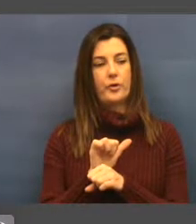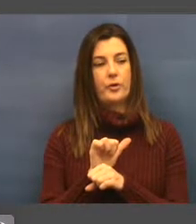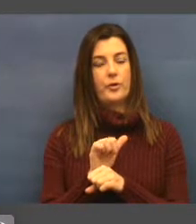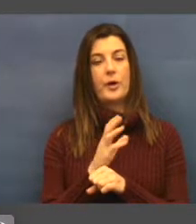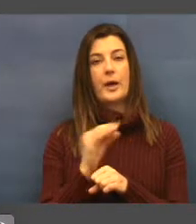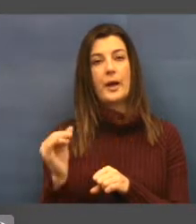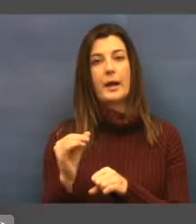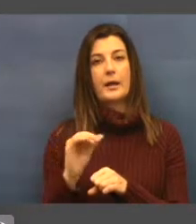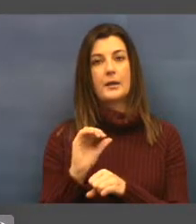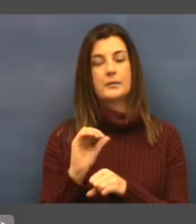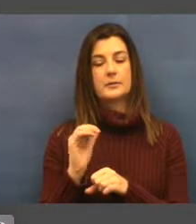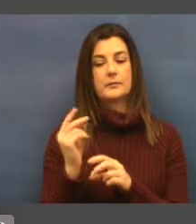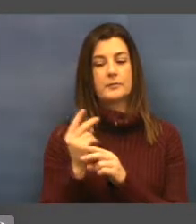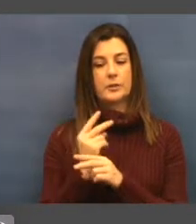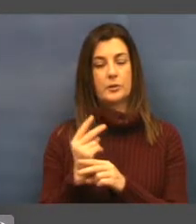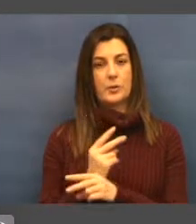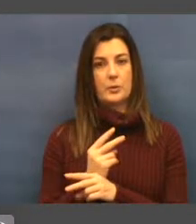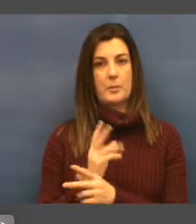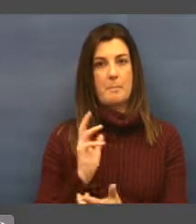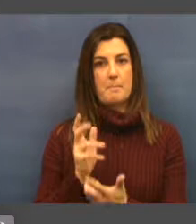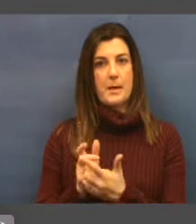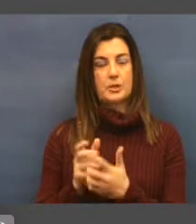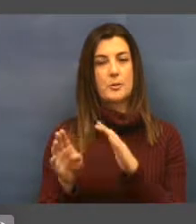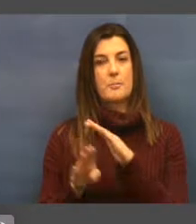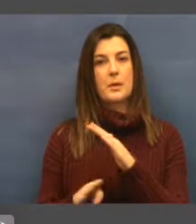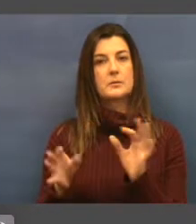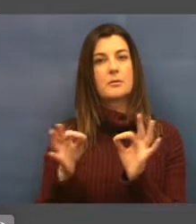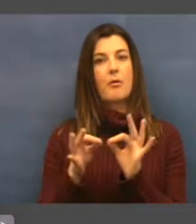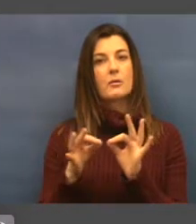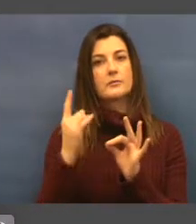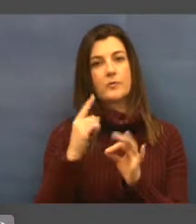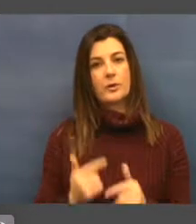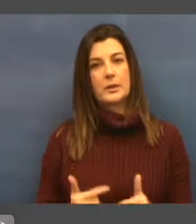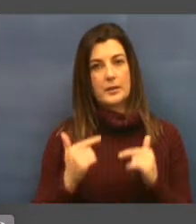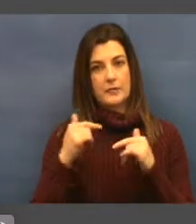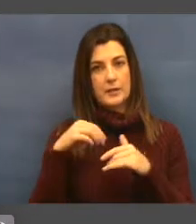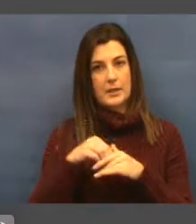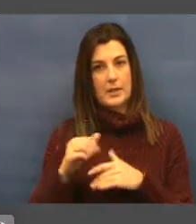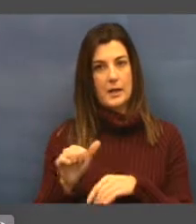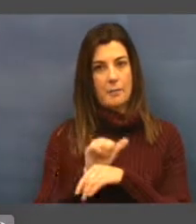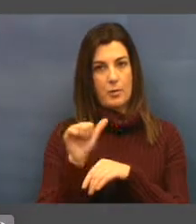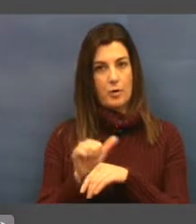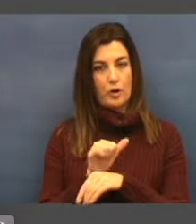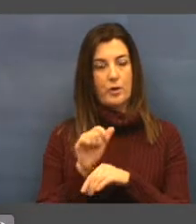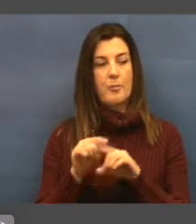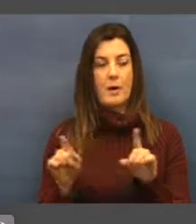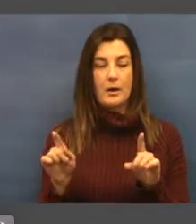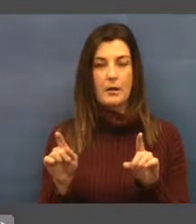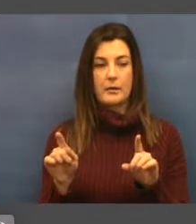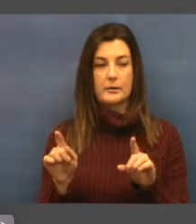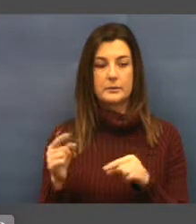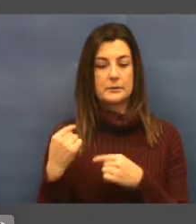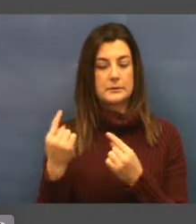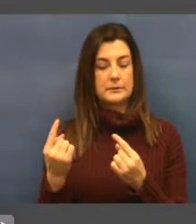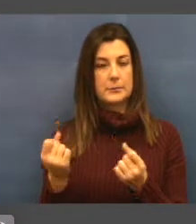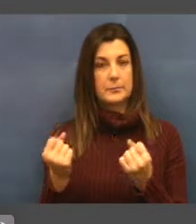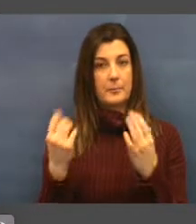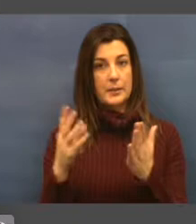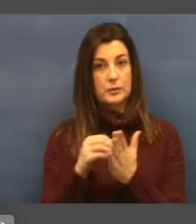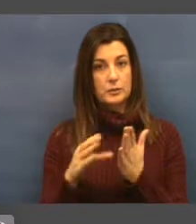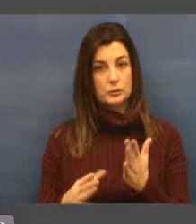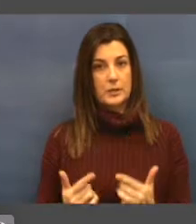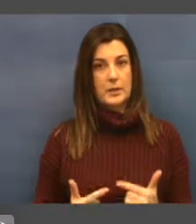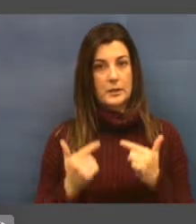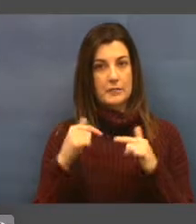it's designed to meet the basic cost of living in Alberta. However, since a lot of our students